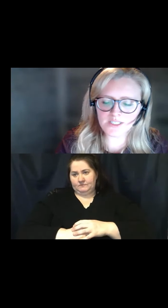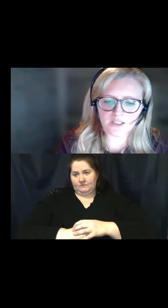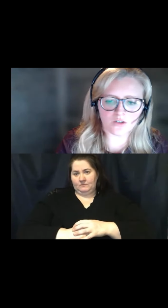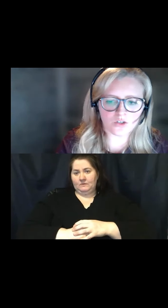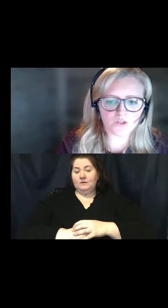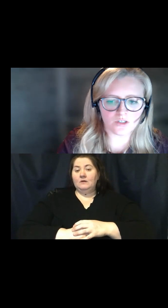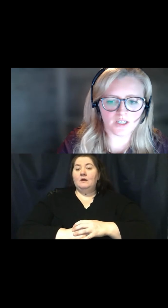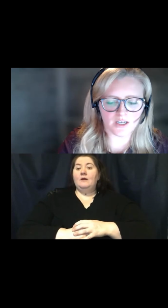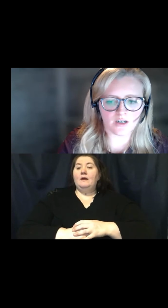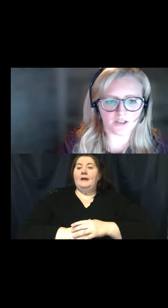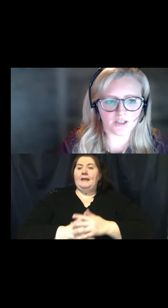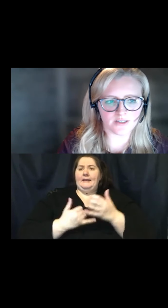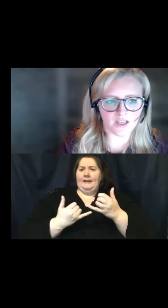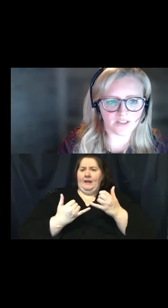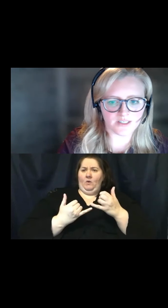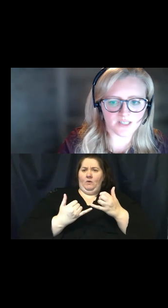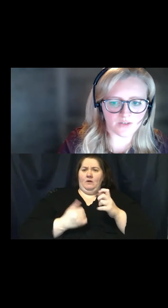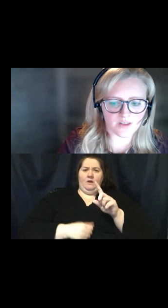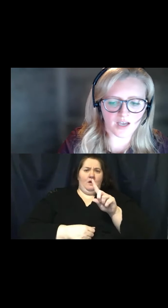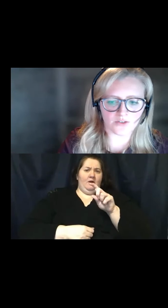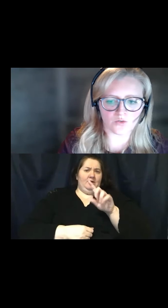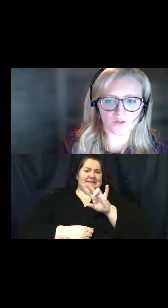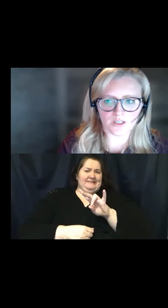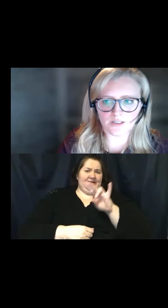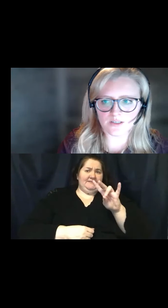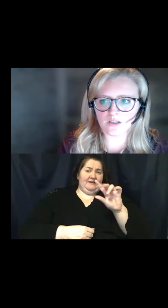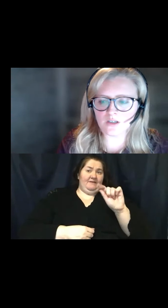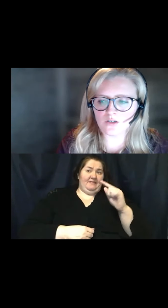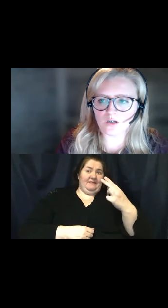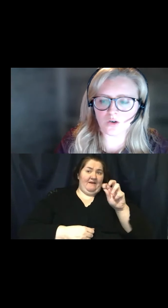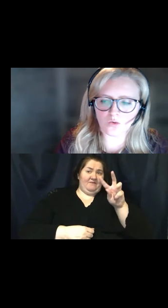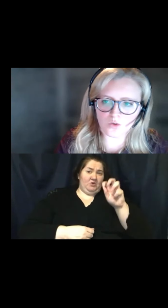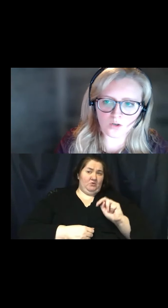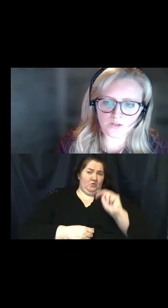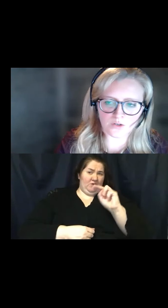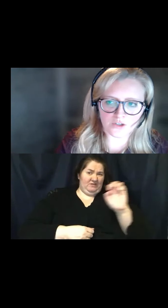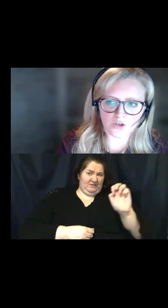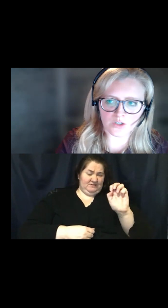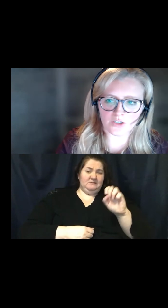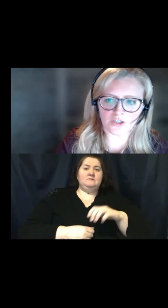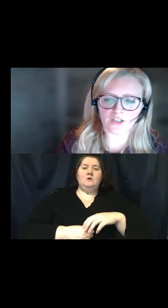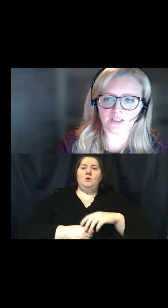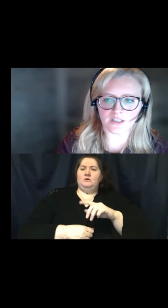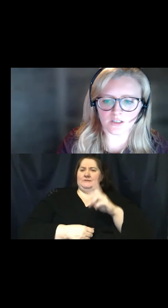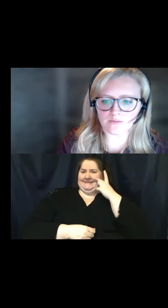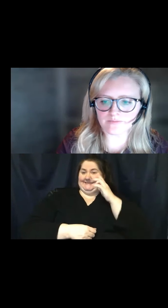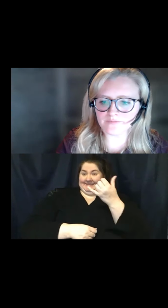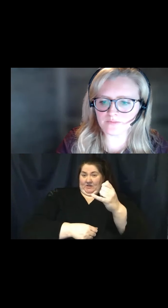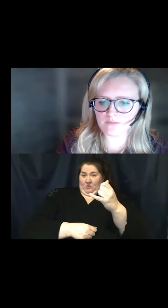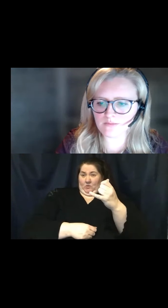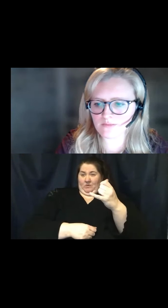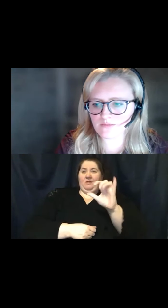Now I want to take a closer look at 177th Avenue Northeast. The work zone is shown here in